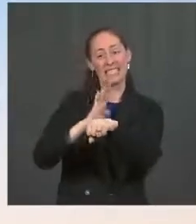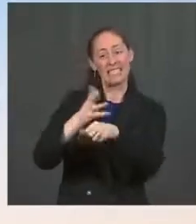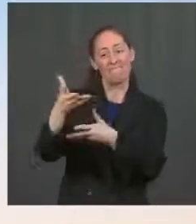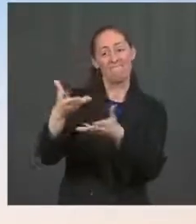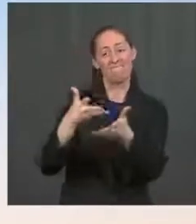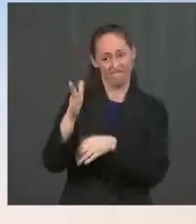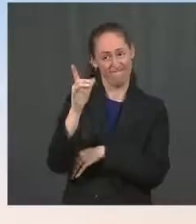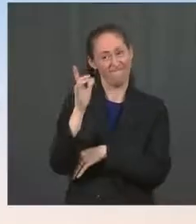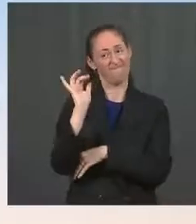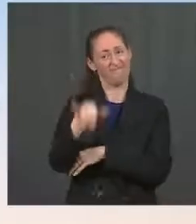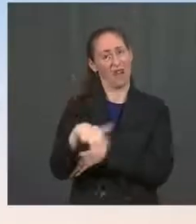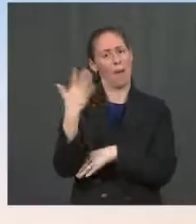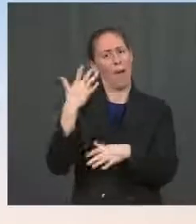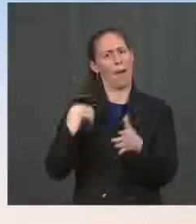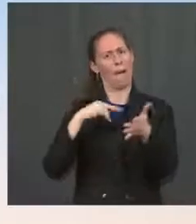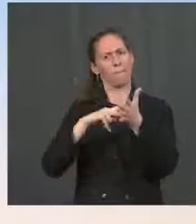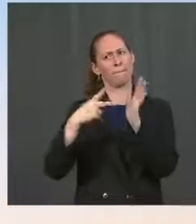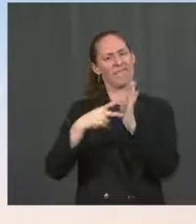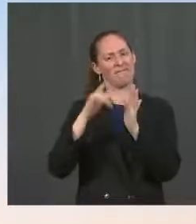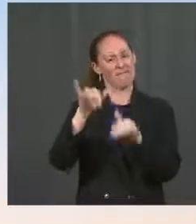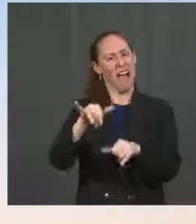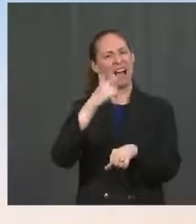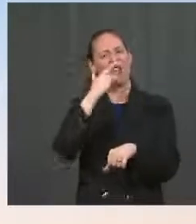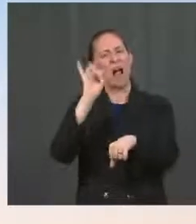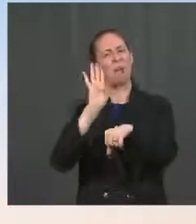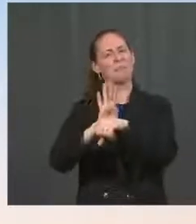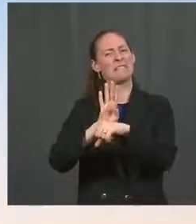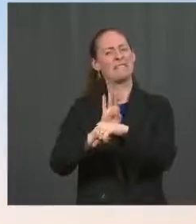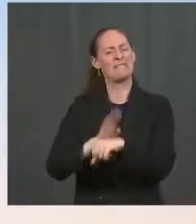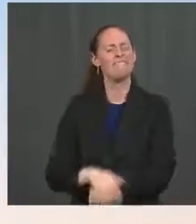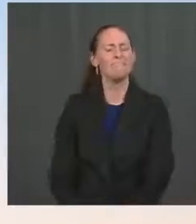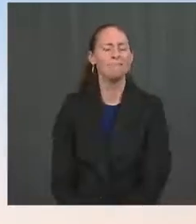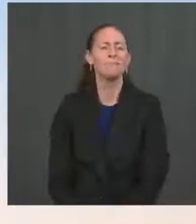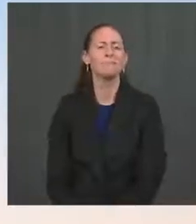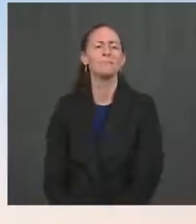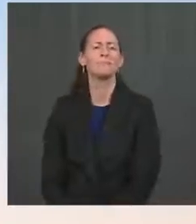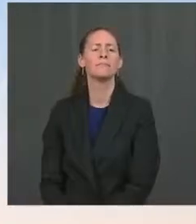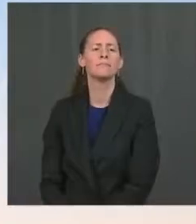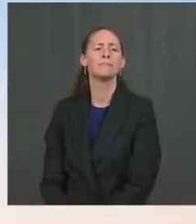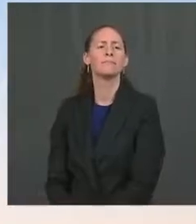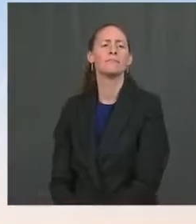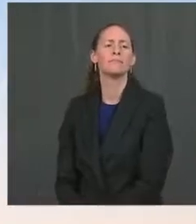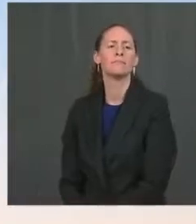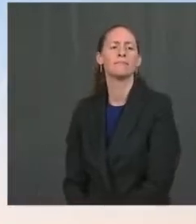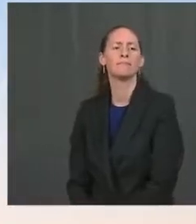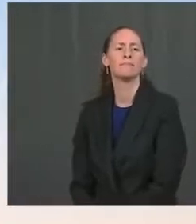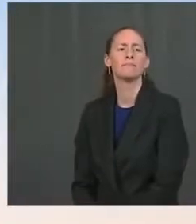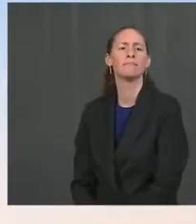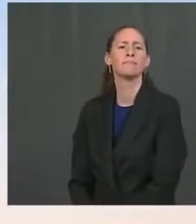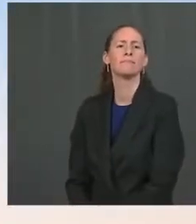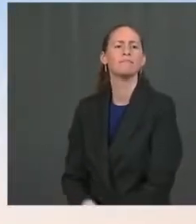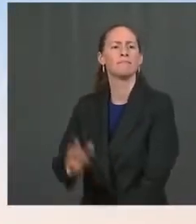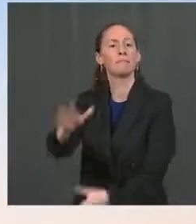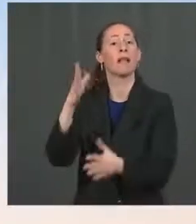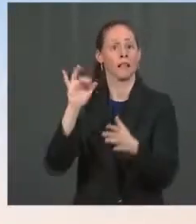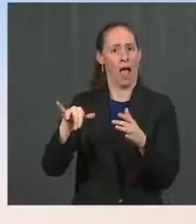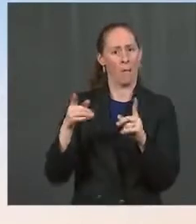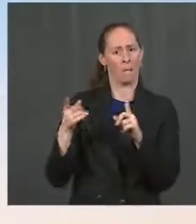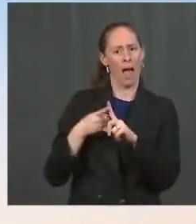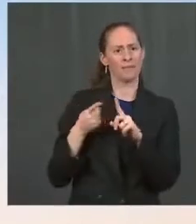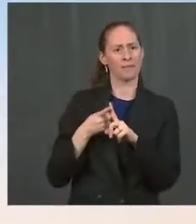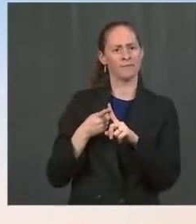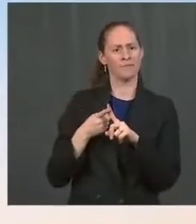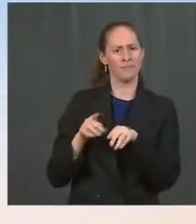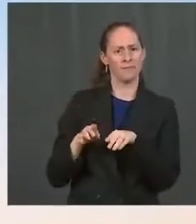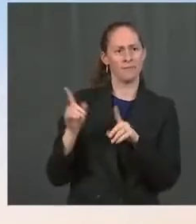that statement it says this is a positive first step. Towards what? Towards getting additional people out who want to leave Afghanistan. Go ahead. Jen,